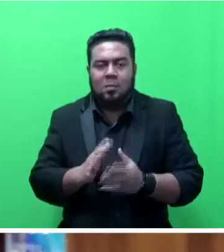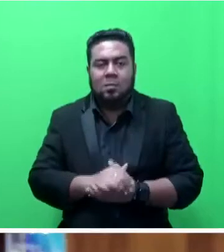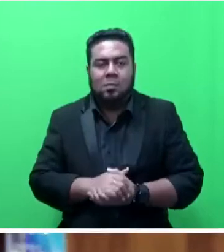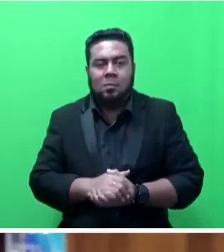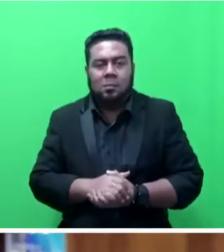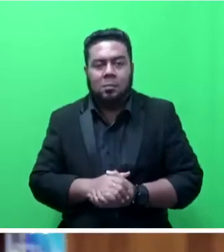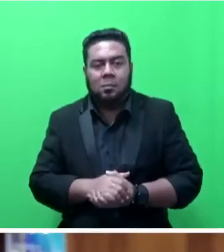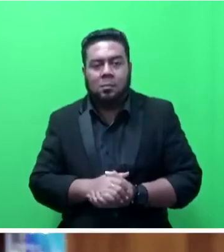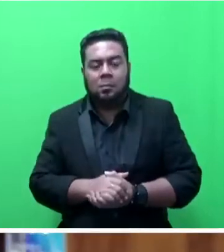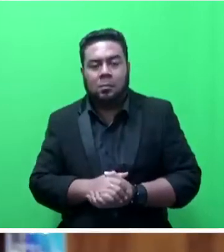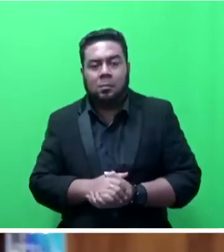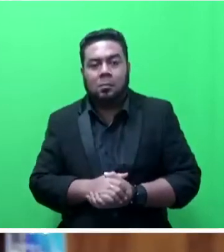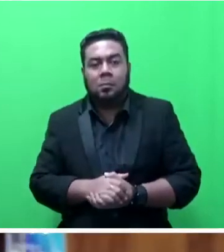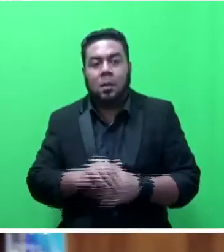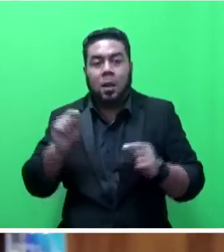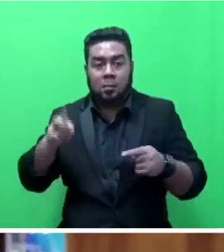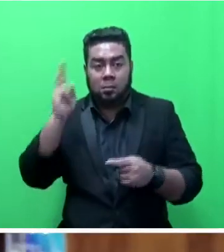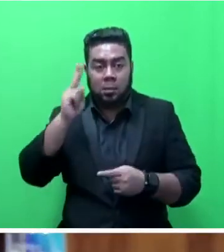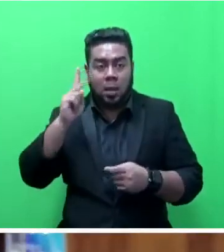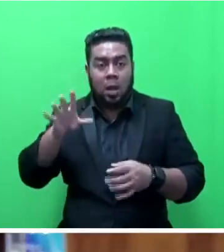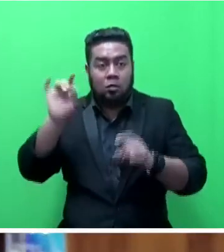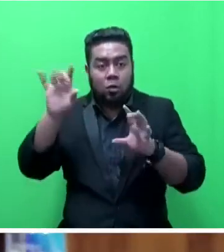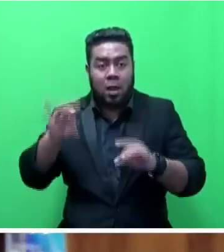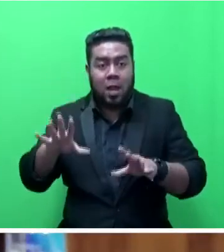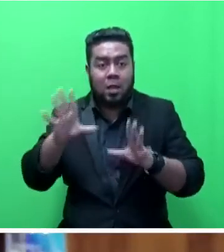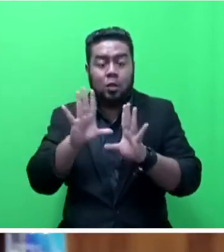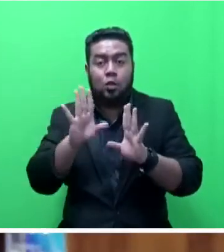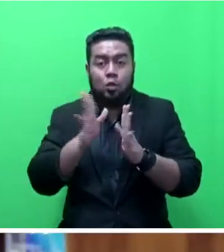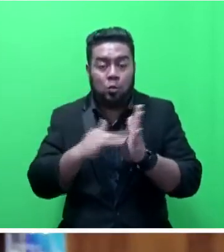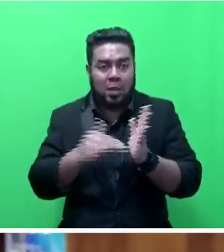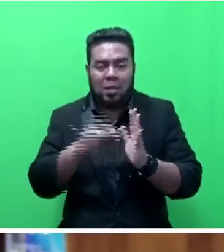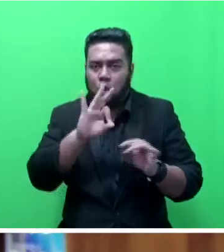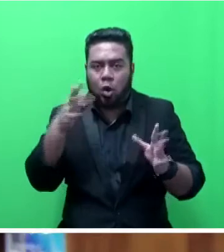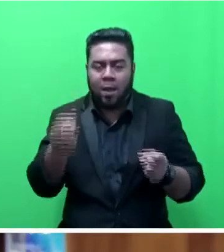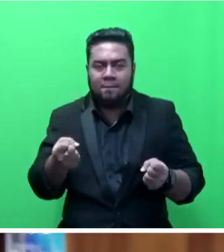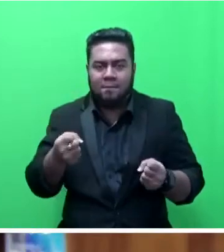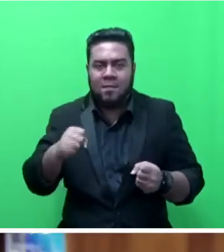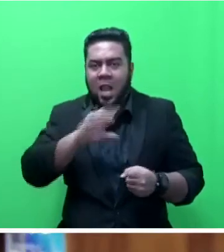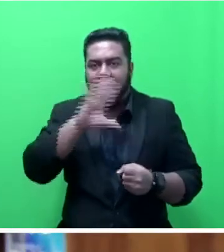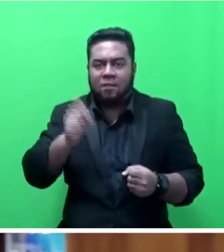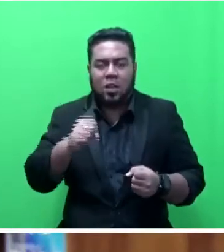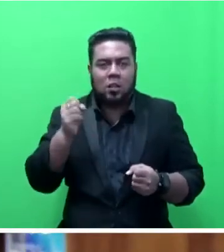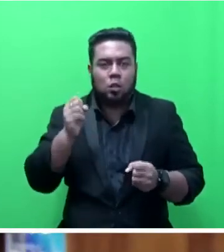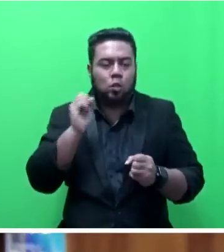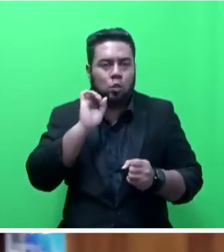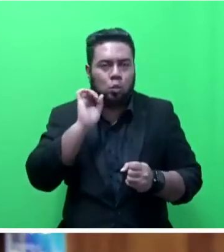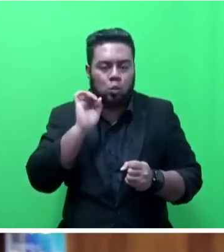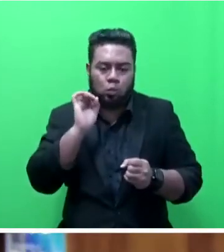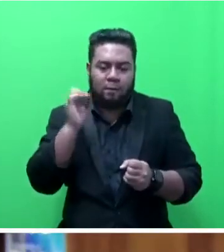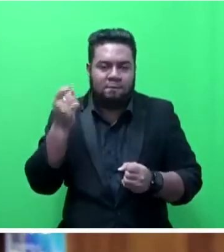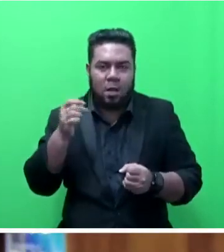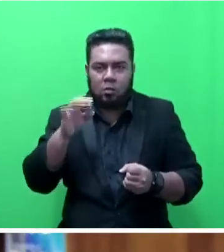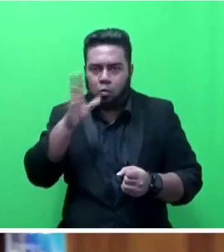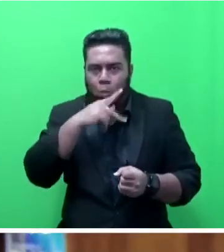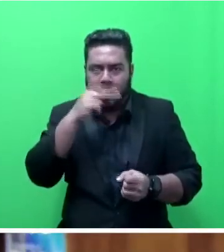certain protocols. And again, Australia and New Zealand does not have any African swine fever. Now, Mr.